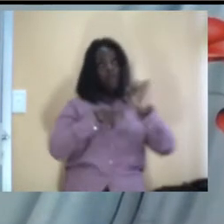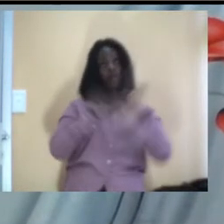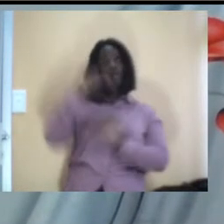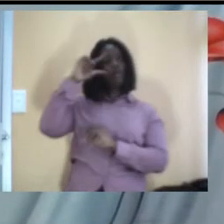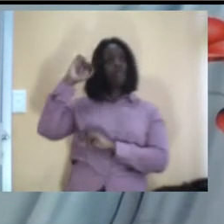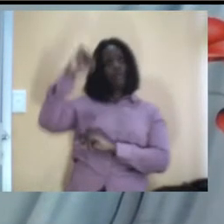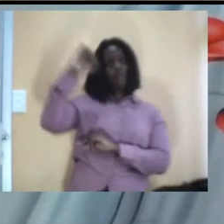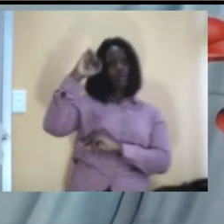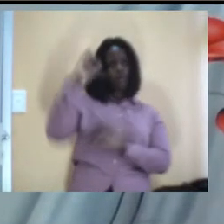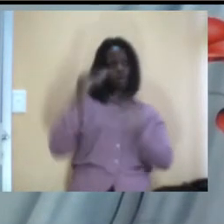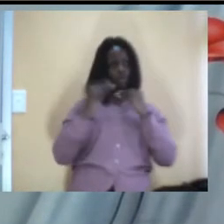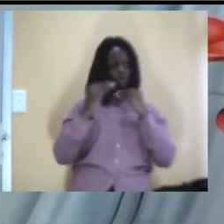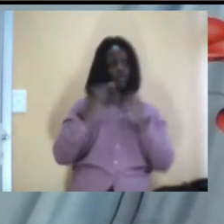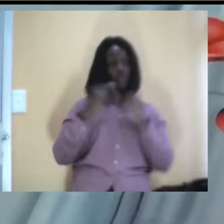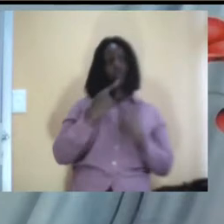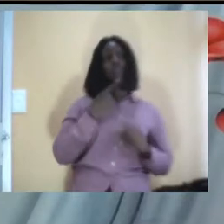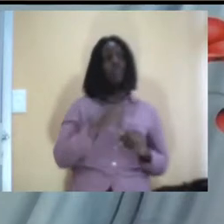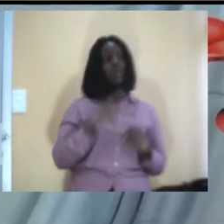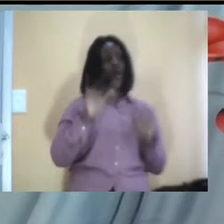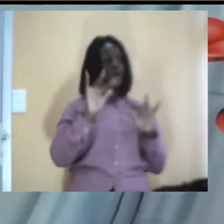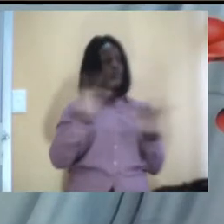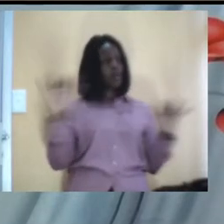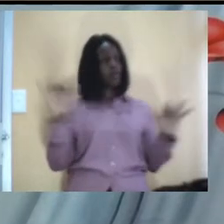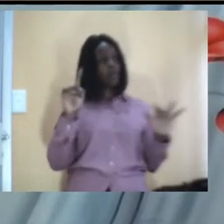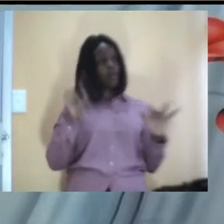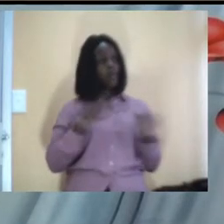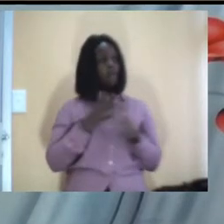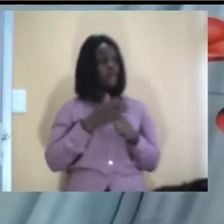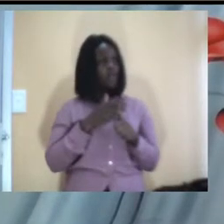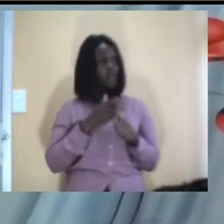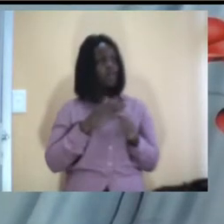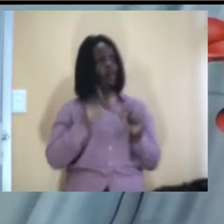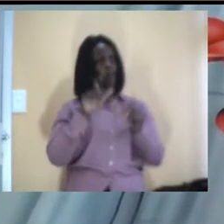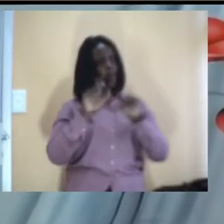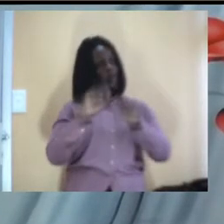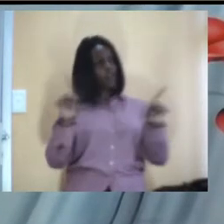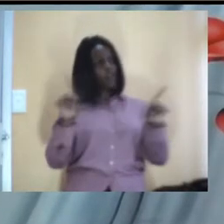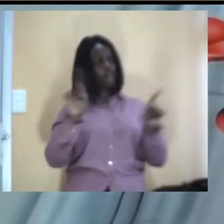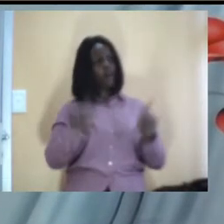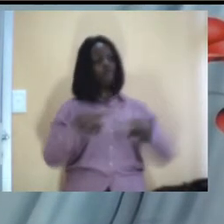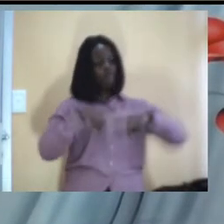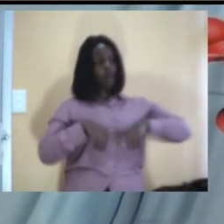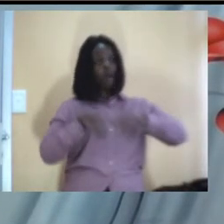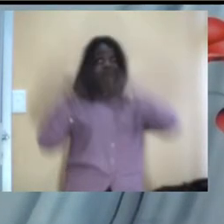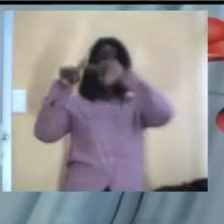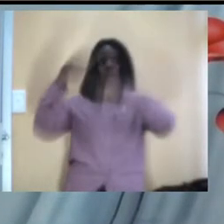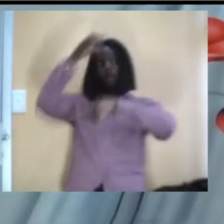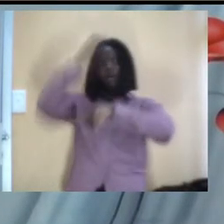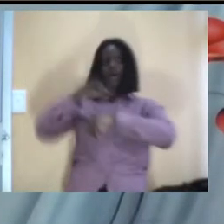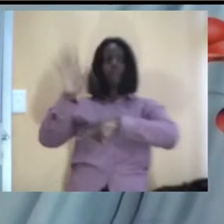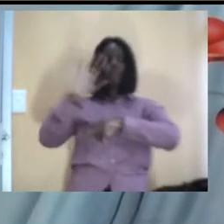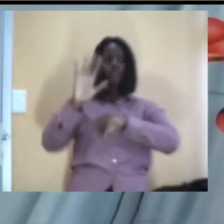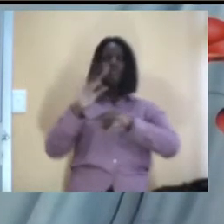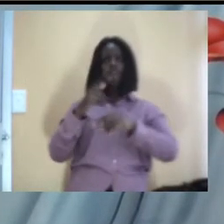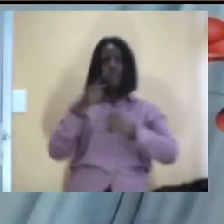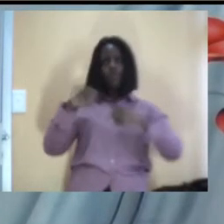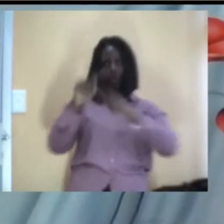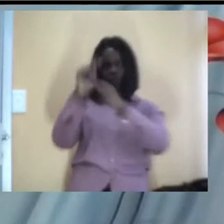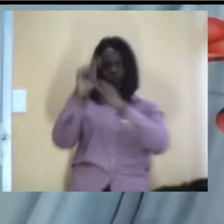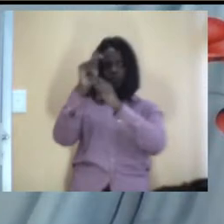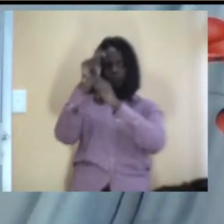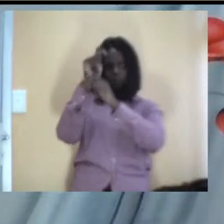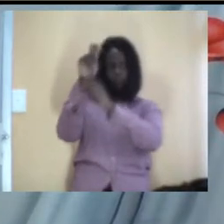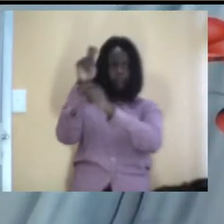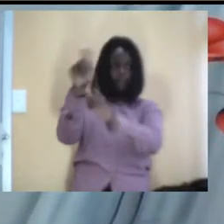abantu bafundise uzakha nokuzenzela, first step self-reliance. Ngakho-ke uShenge semethulela unwele